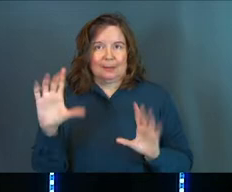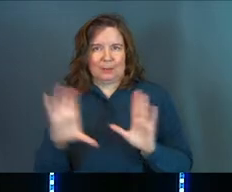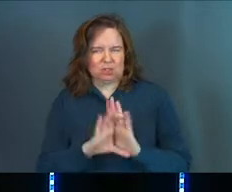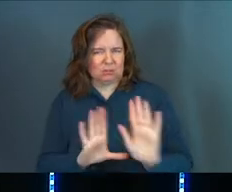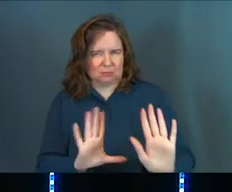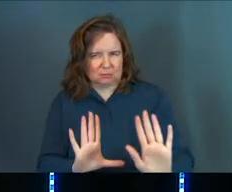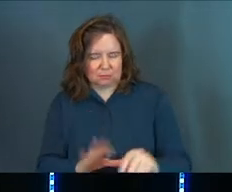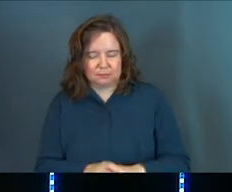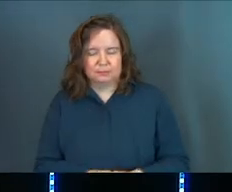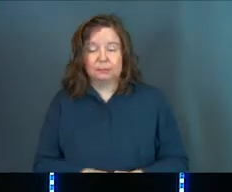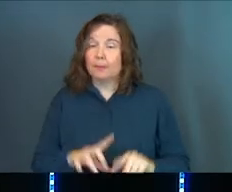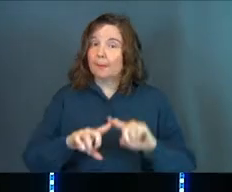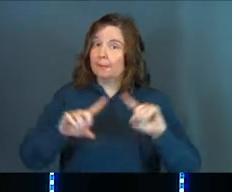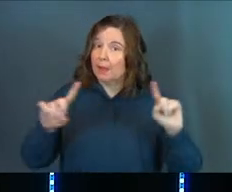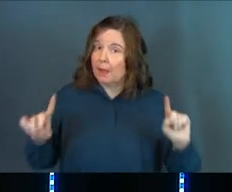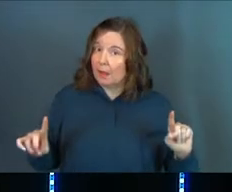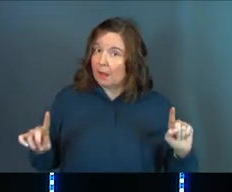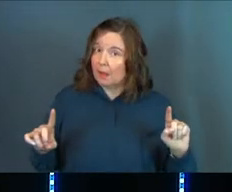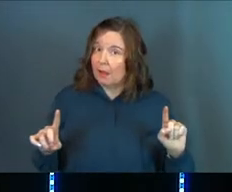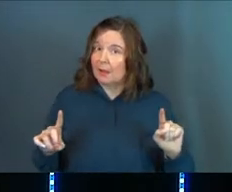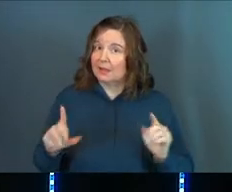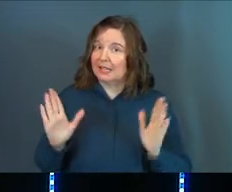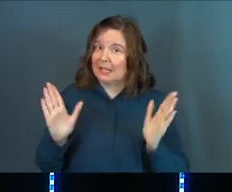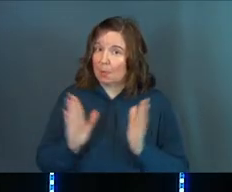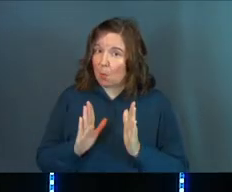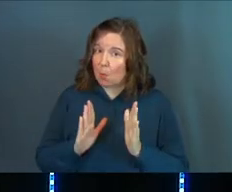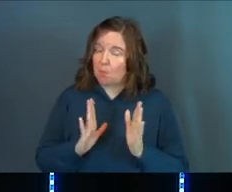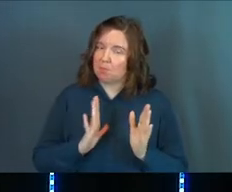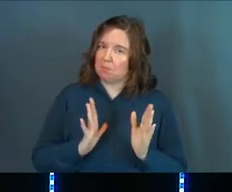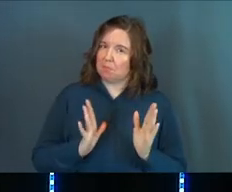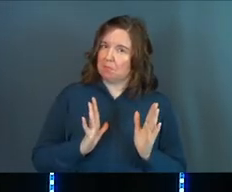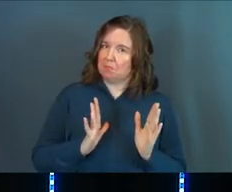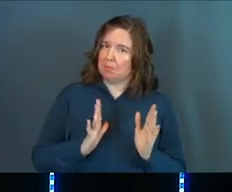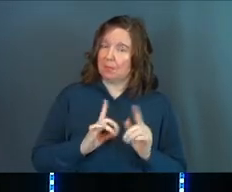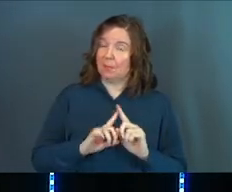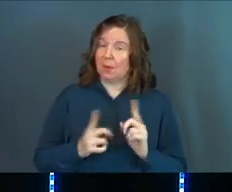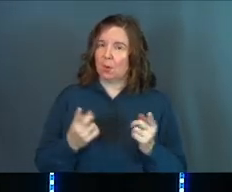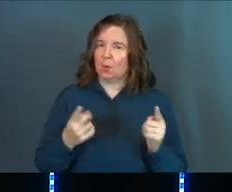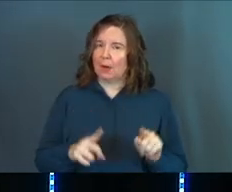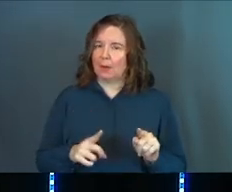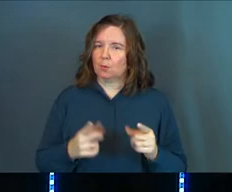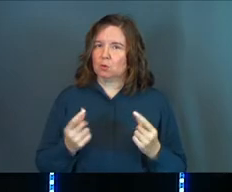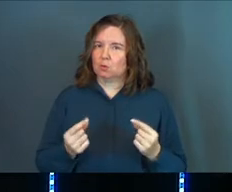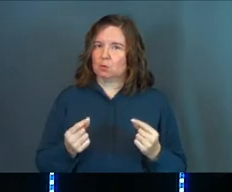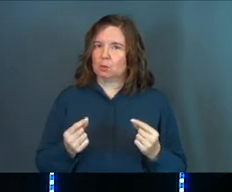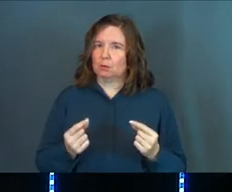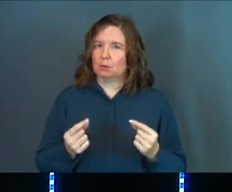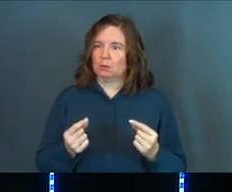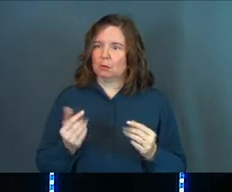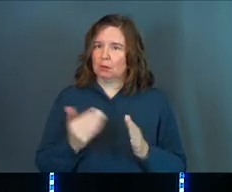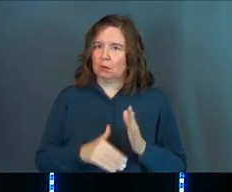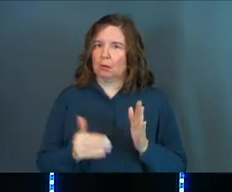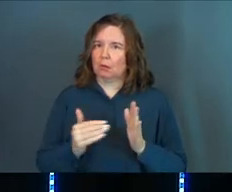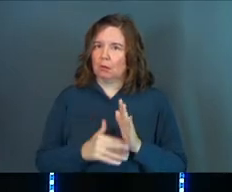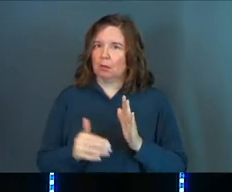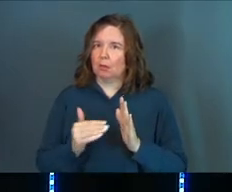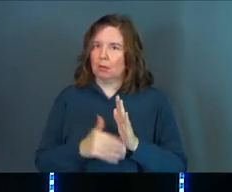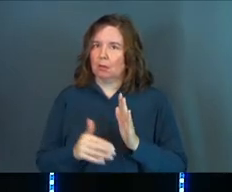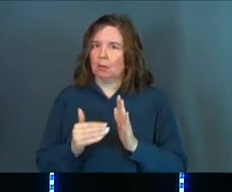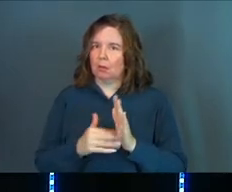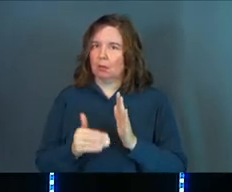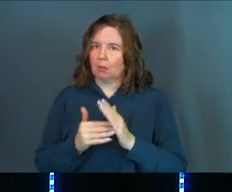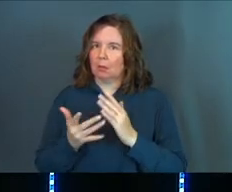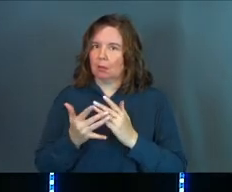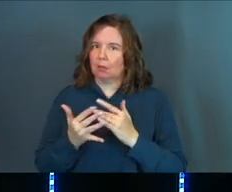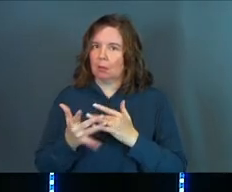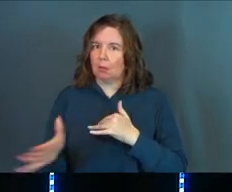pictures. But in small amounts, maybe. But what happens when we fall into a rut and we fall into a pattern, and that's